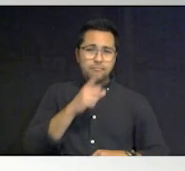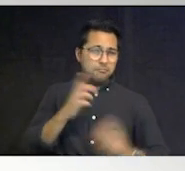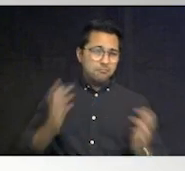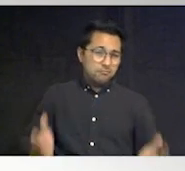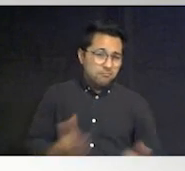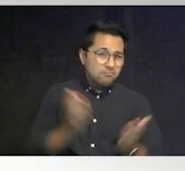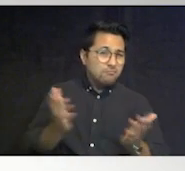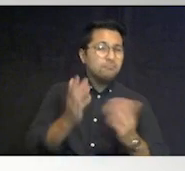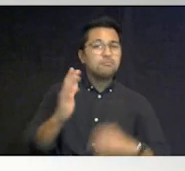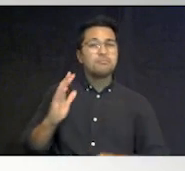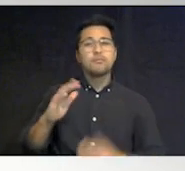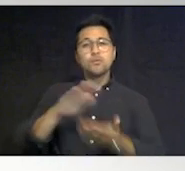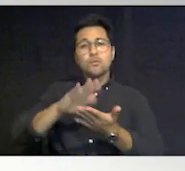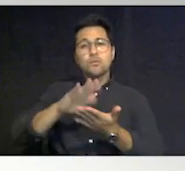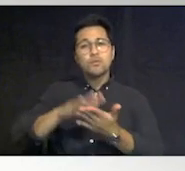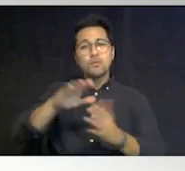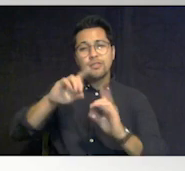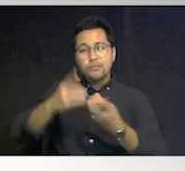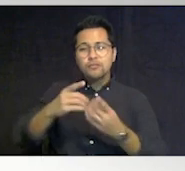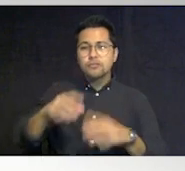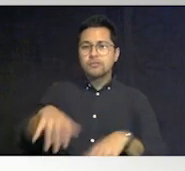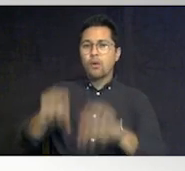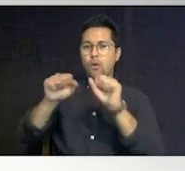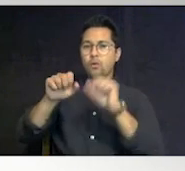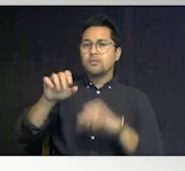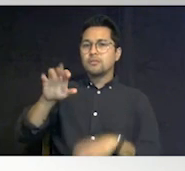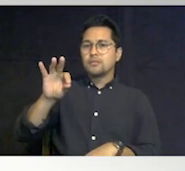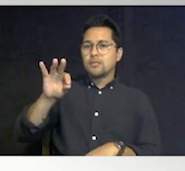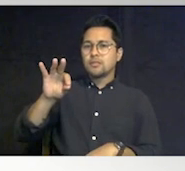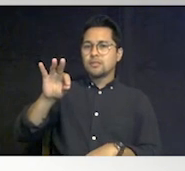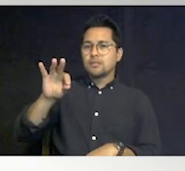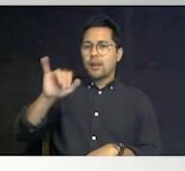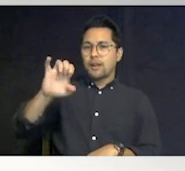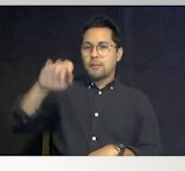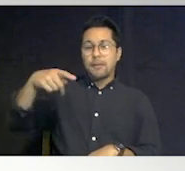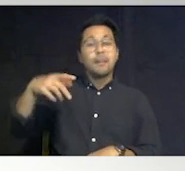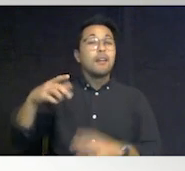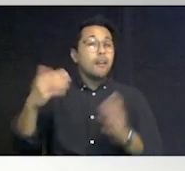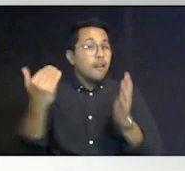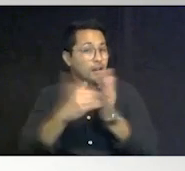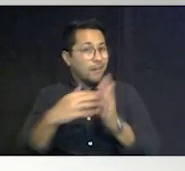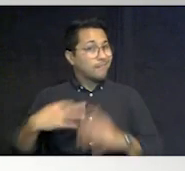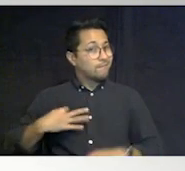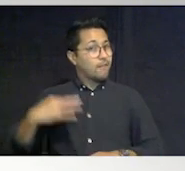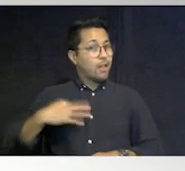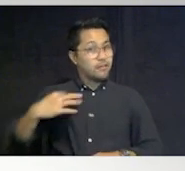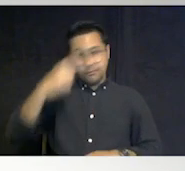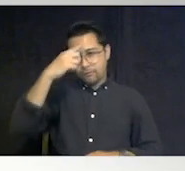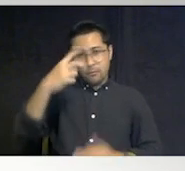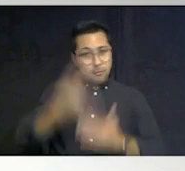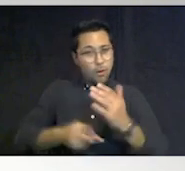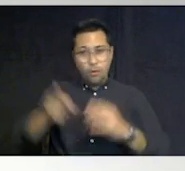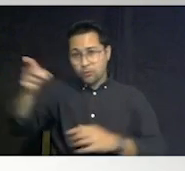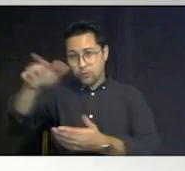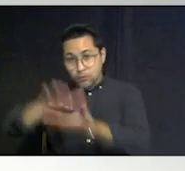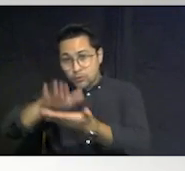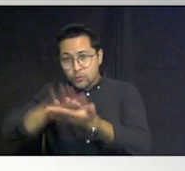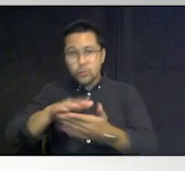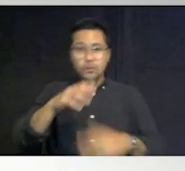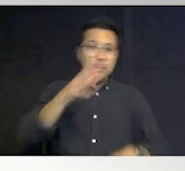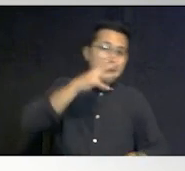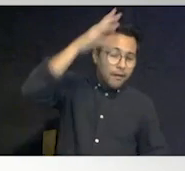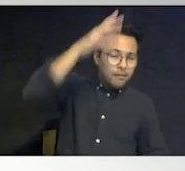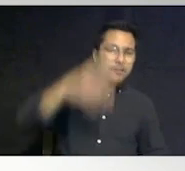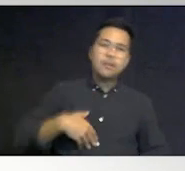school districts to hold the FIEP team meetings, but it is voluntary. It's also voluntary on the part of the parent. Again, there are no